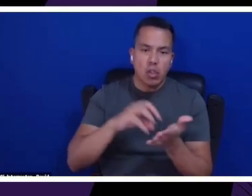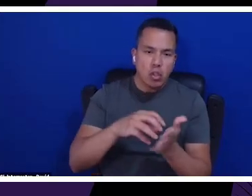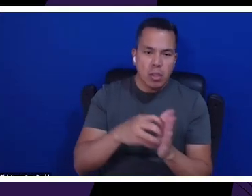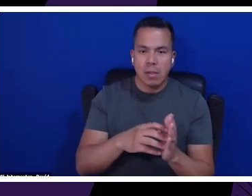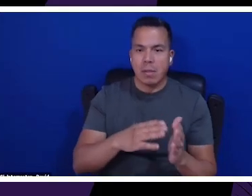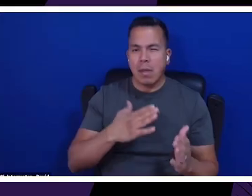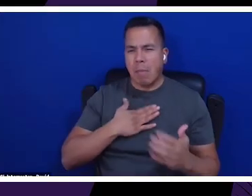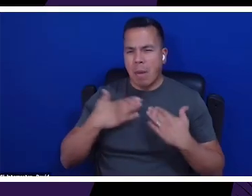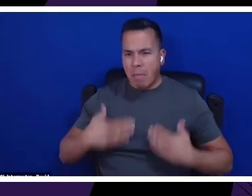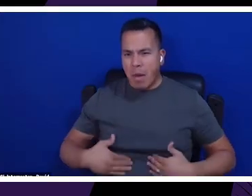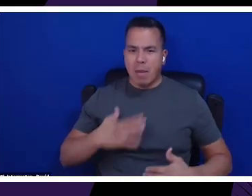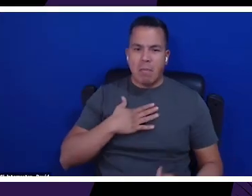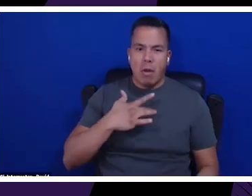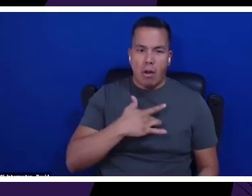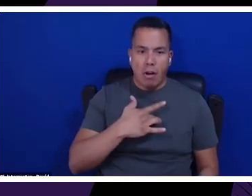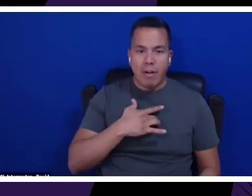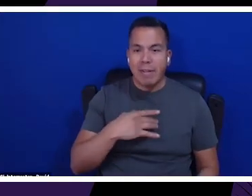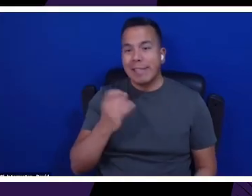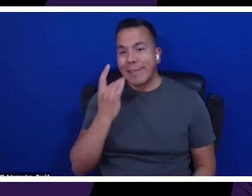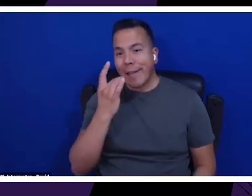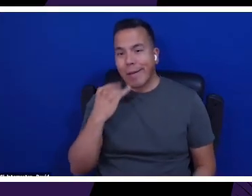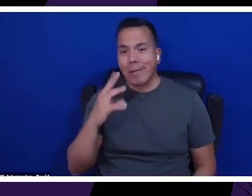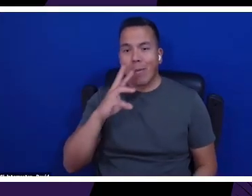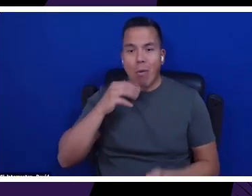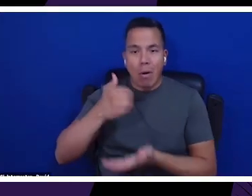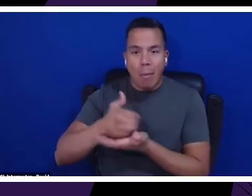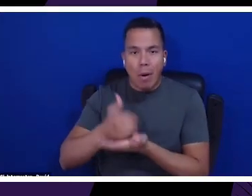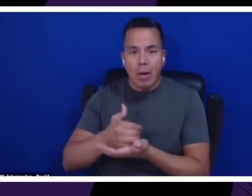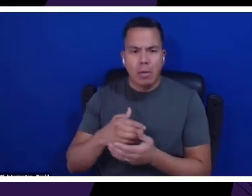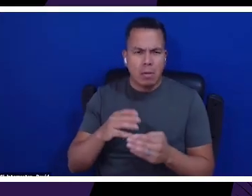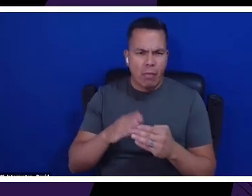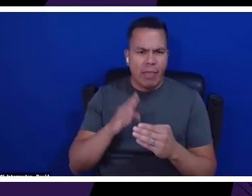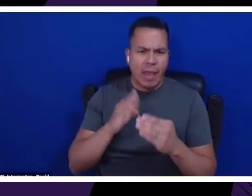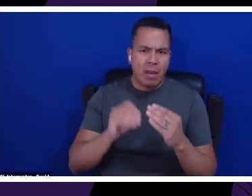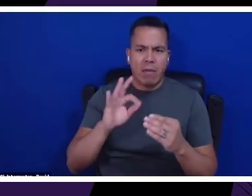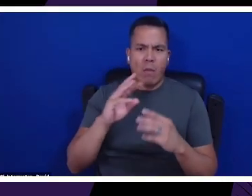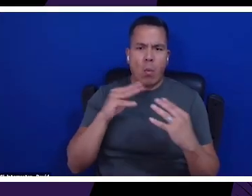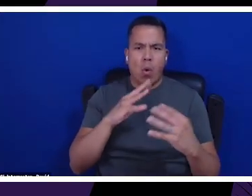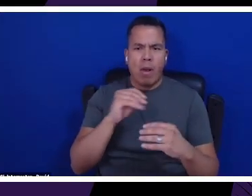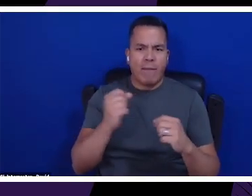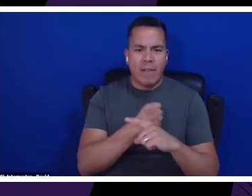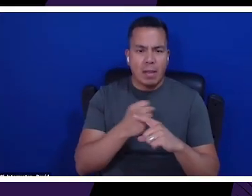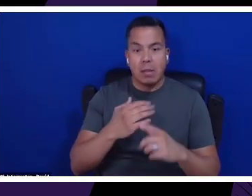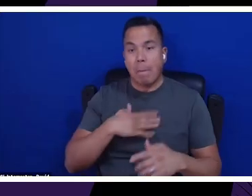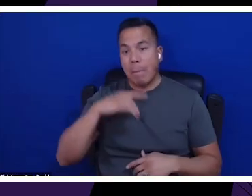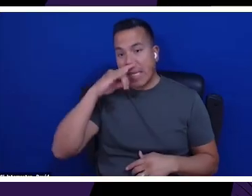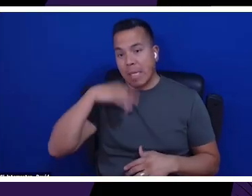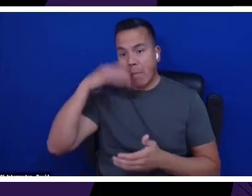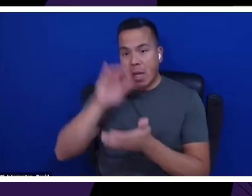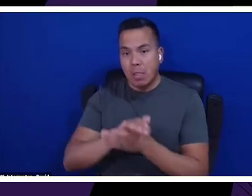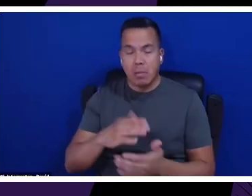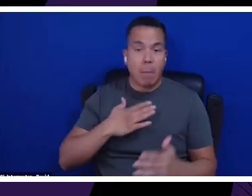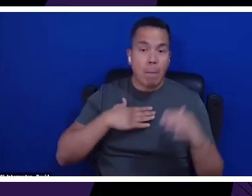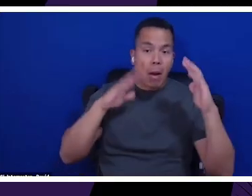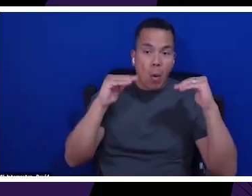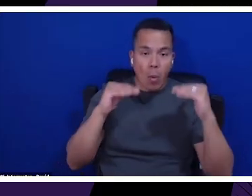heart, snacks in a water bottle, the end of war and violence, my kid, my husband, my hope.